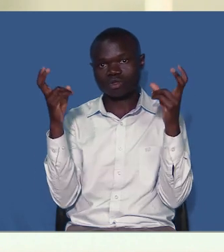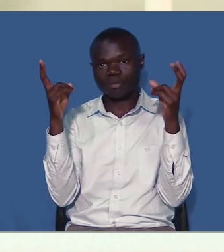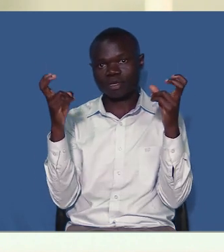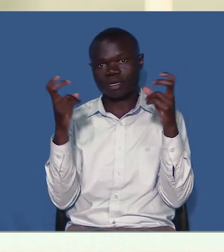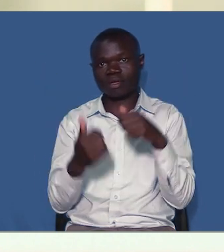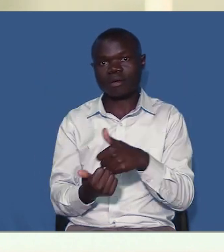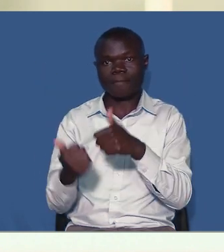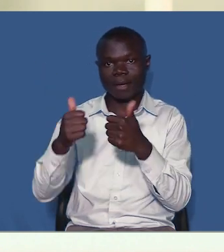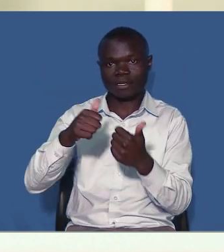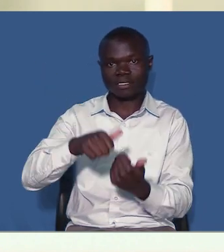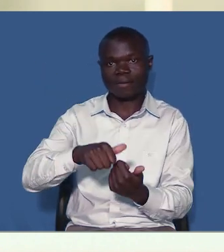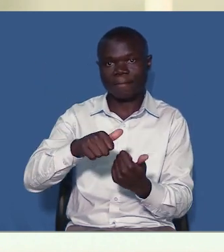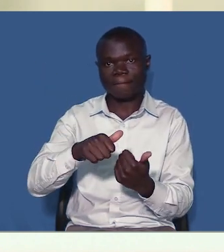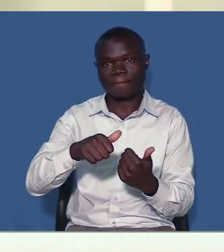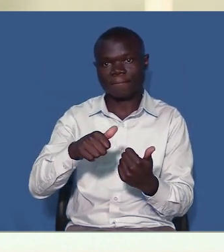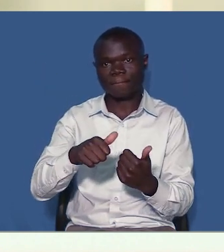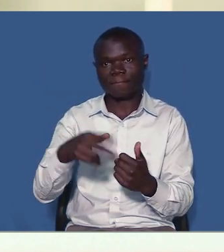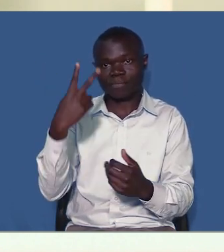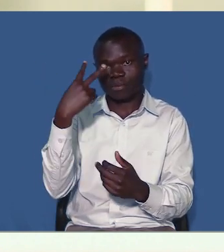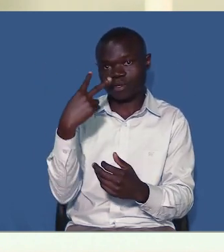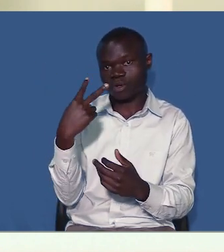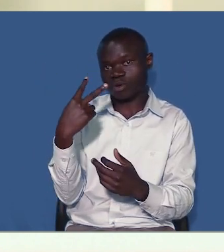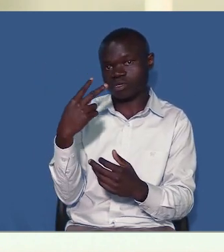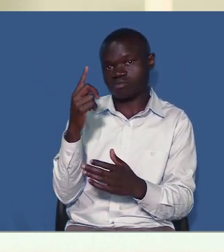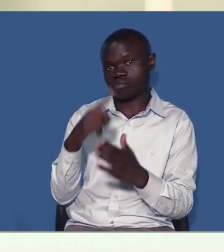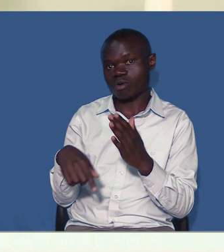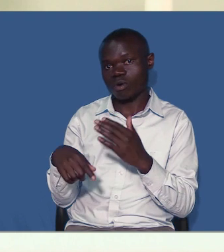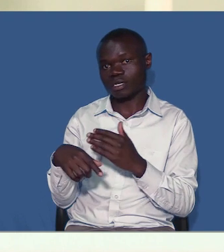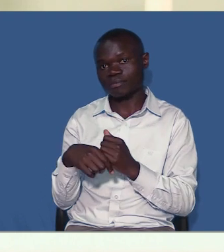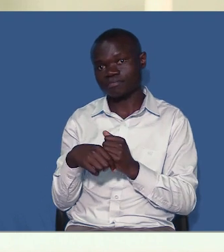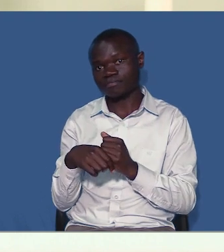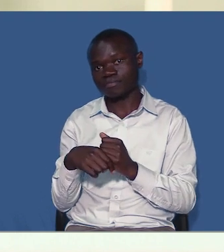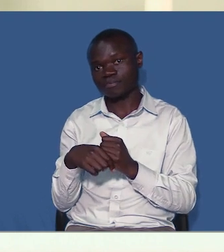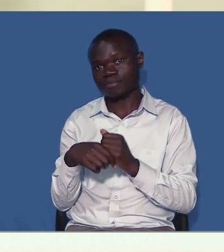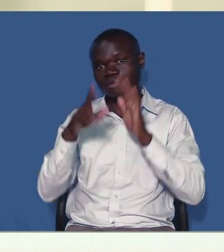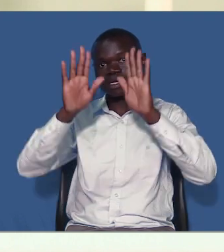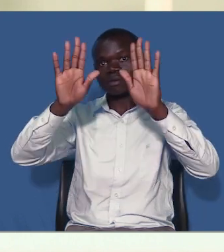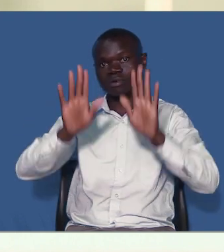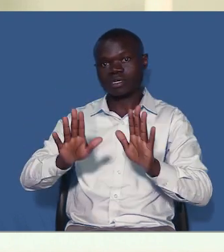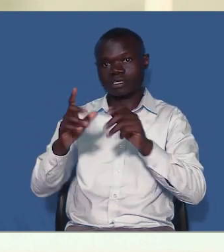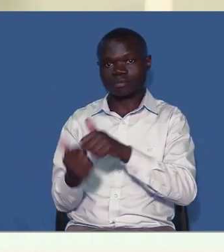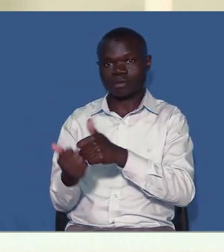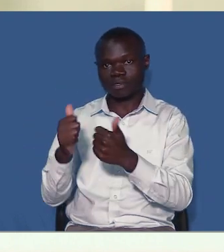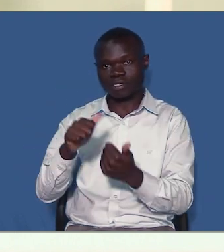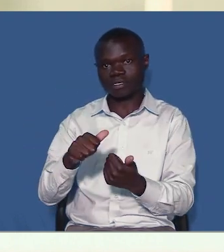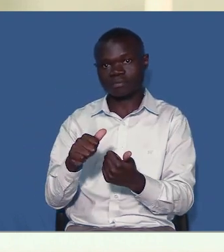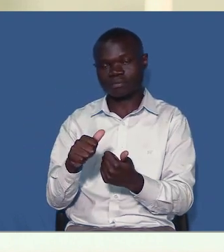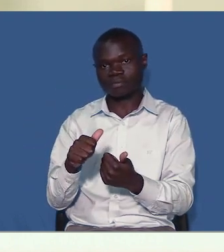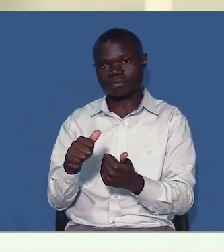baptism, we looked at the significance of baptism on